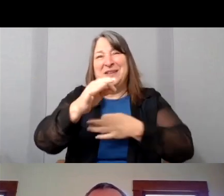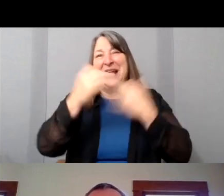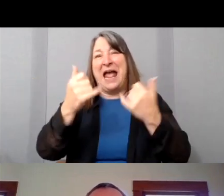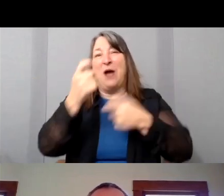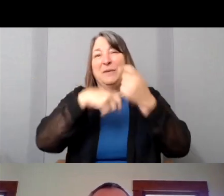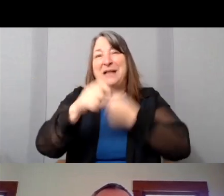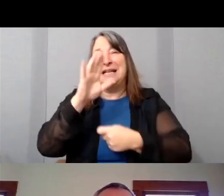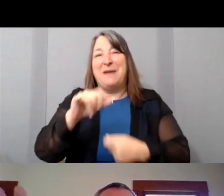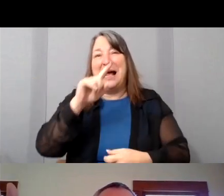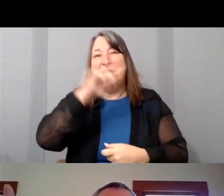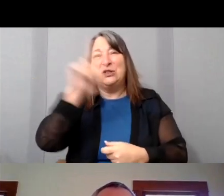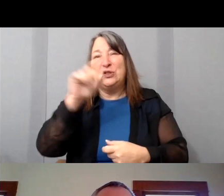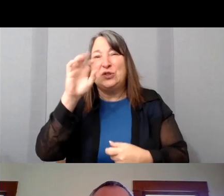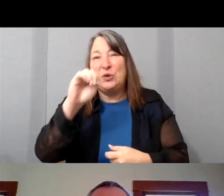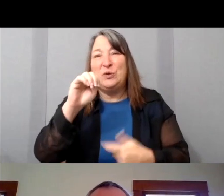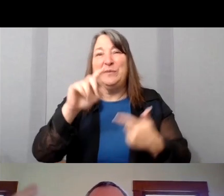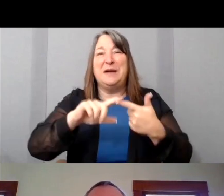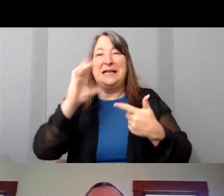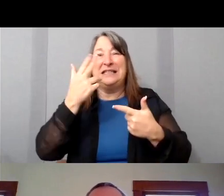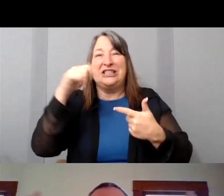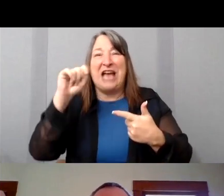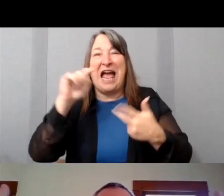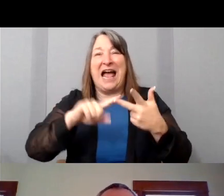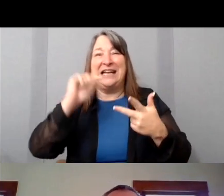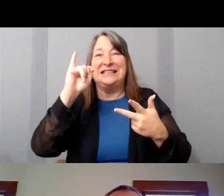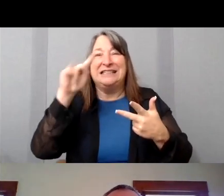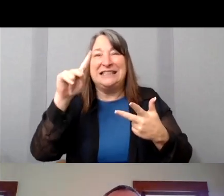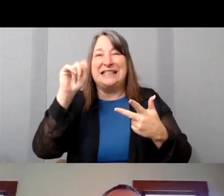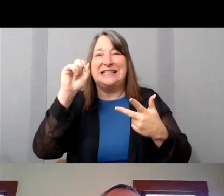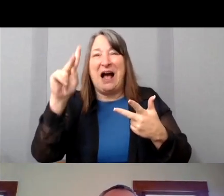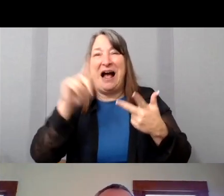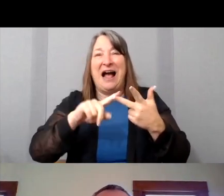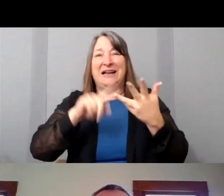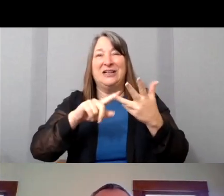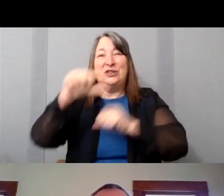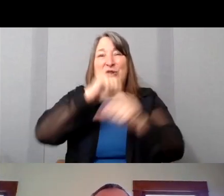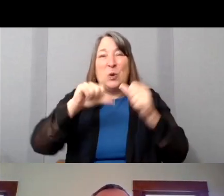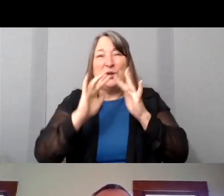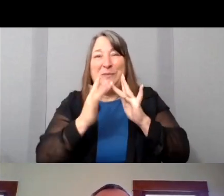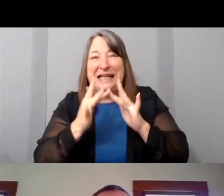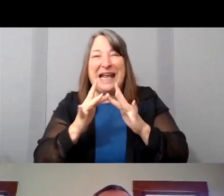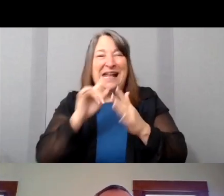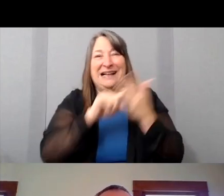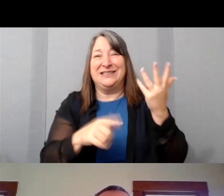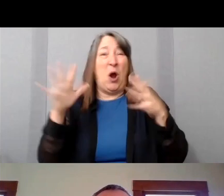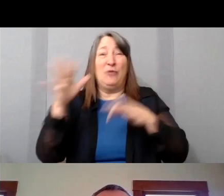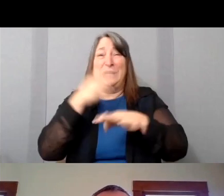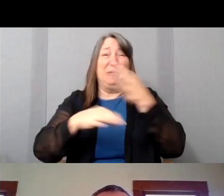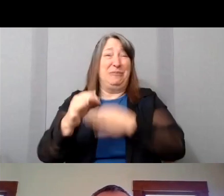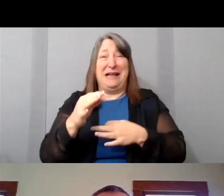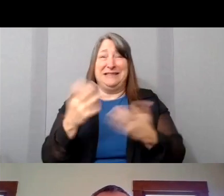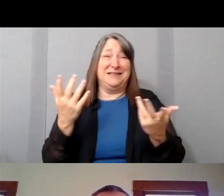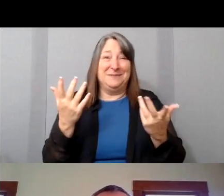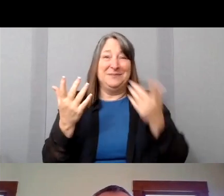and TikTok and, you know, social media and all these other things. And so it's kind of hard to say, but I think